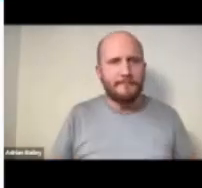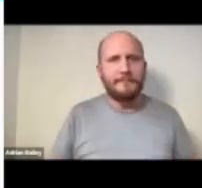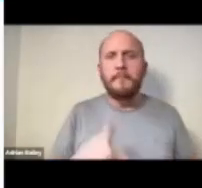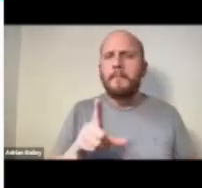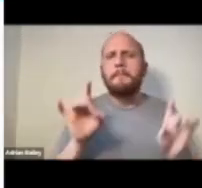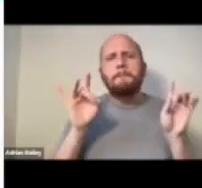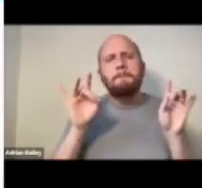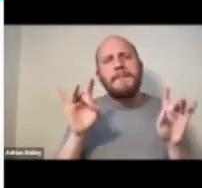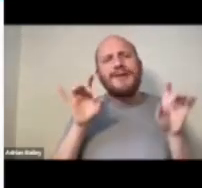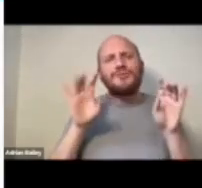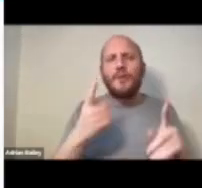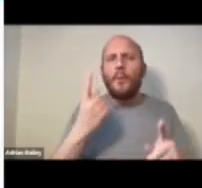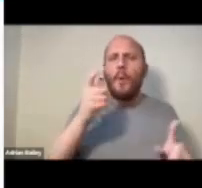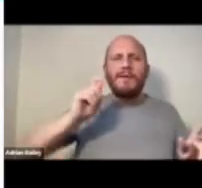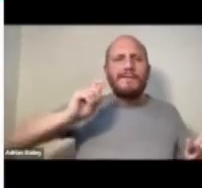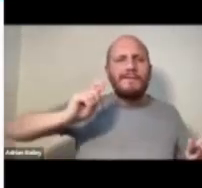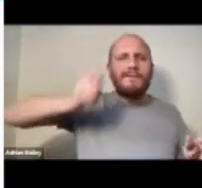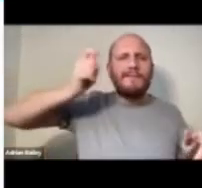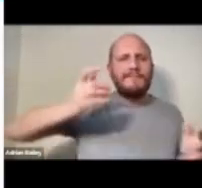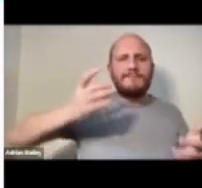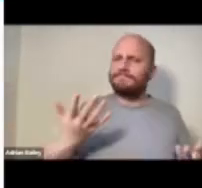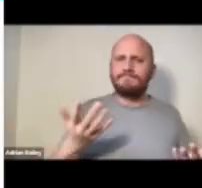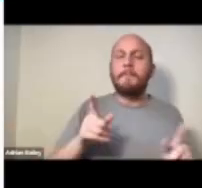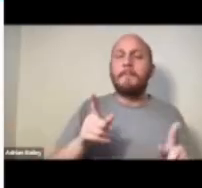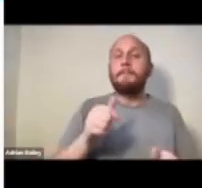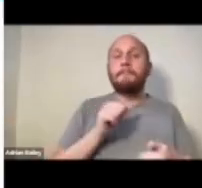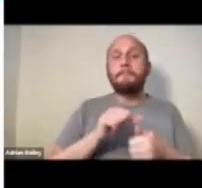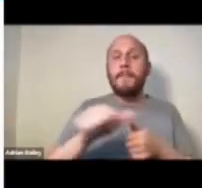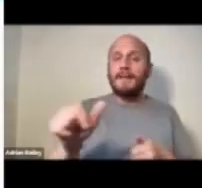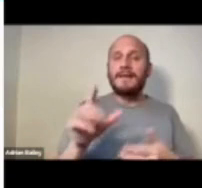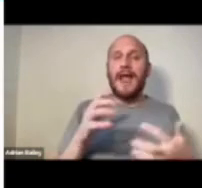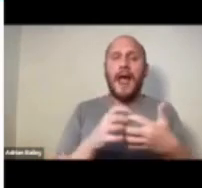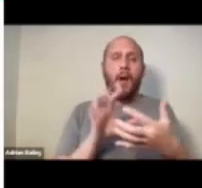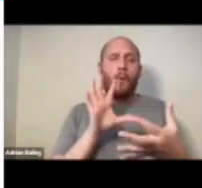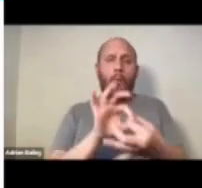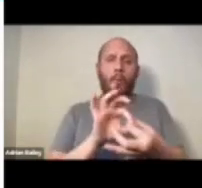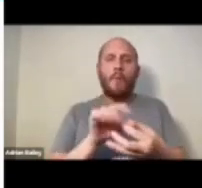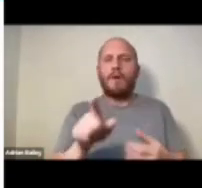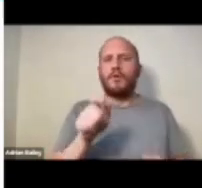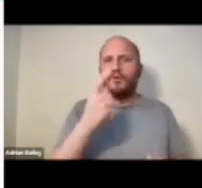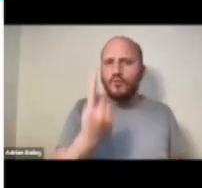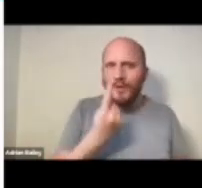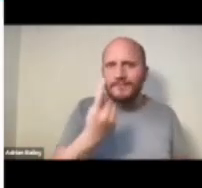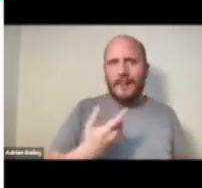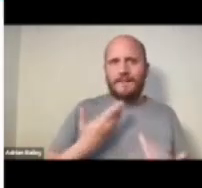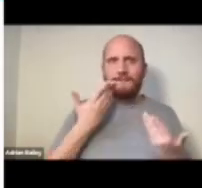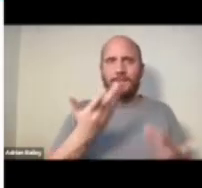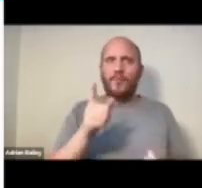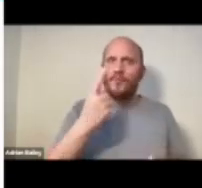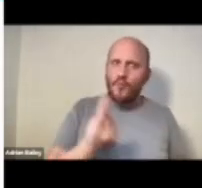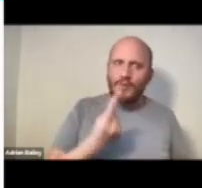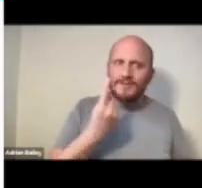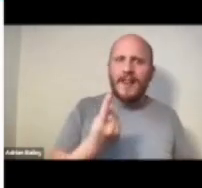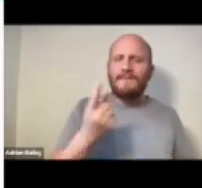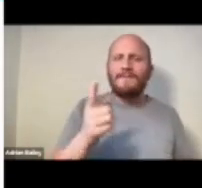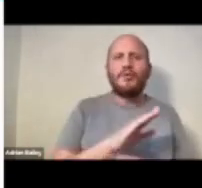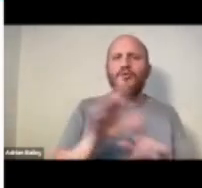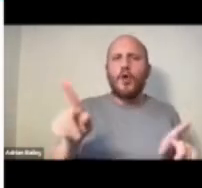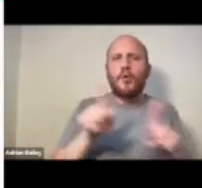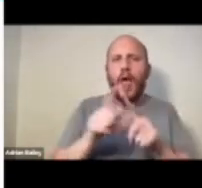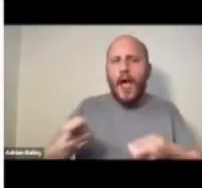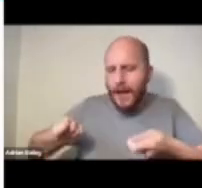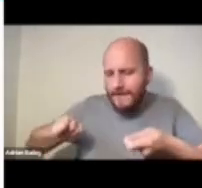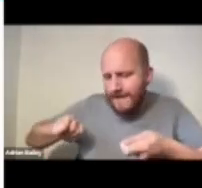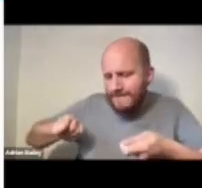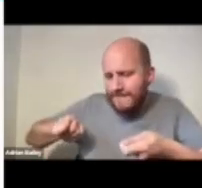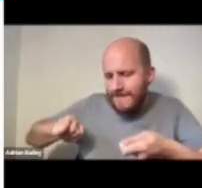but being yourself, it helps to make a connection. You want to make sure that you don't sound like you're reading a script, but you don't want